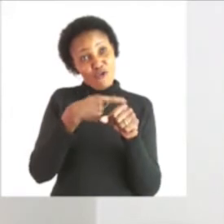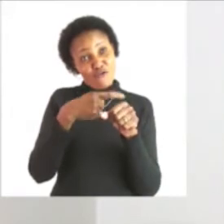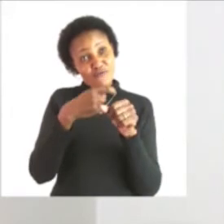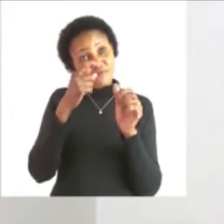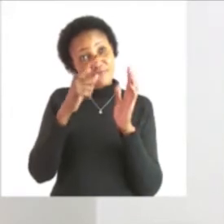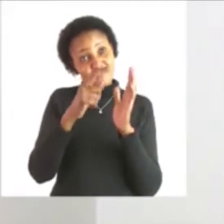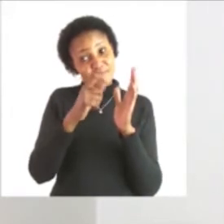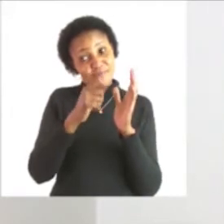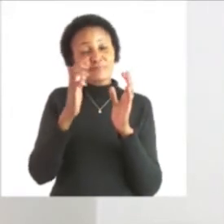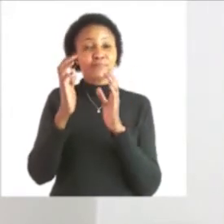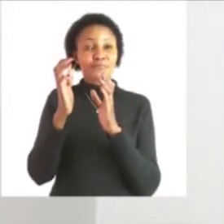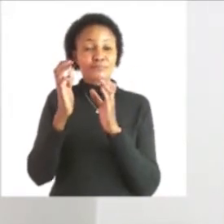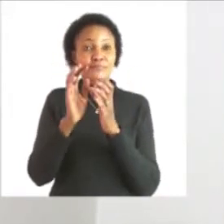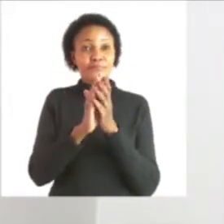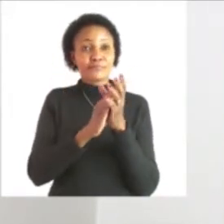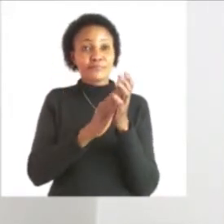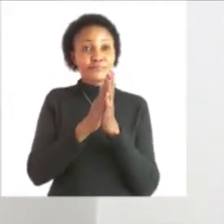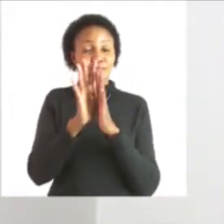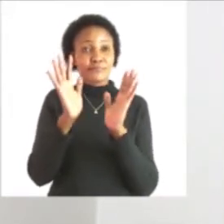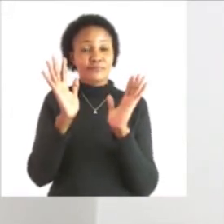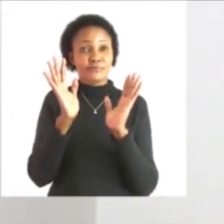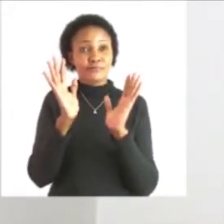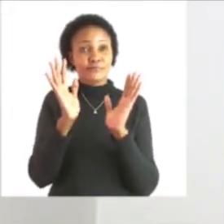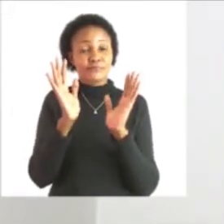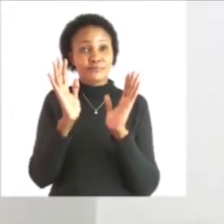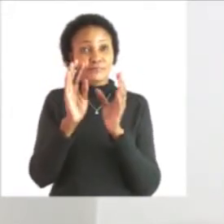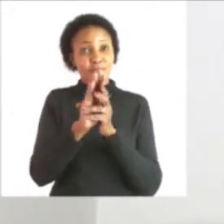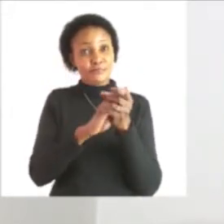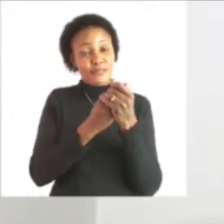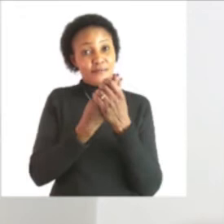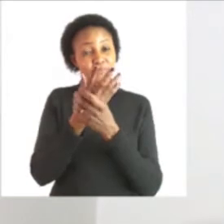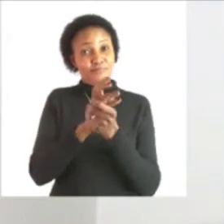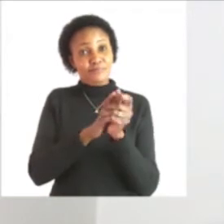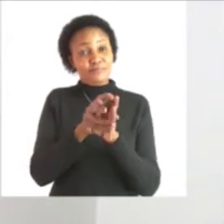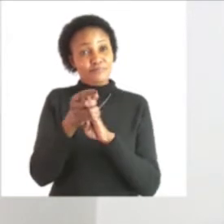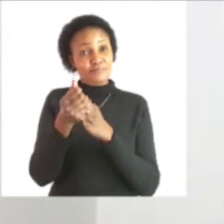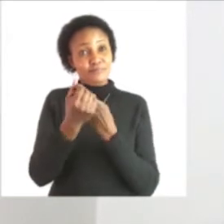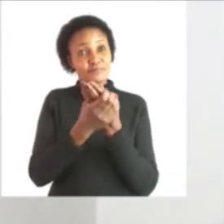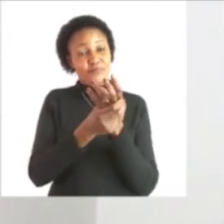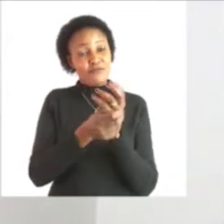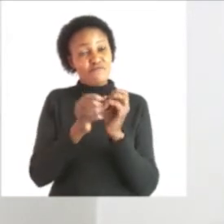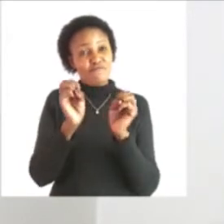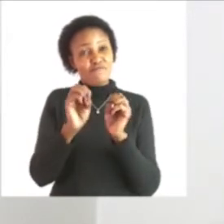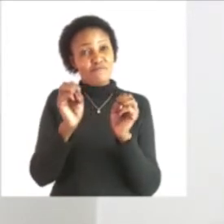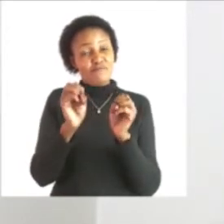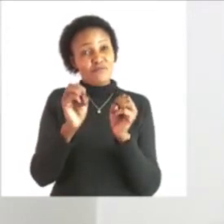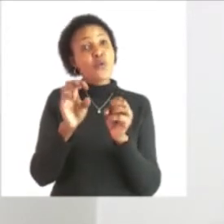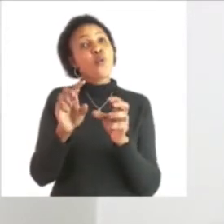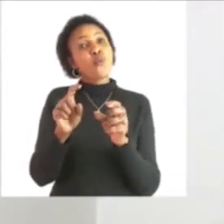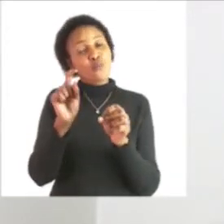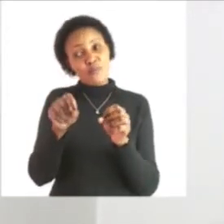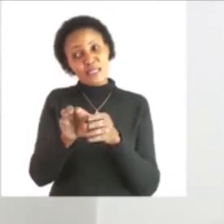to sanitize our hands. Sanitize your hands. If you don't have sanitizer, wash your